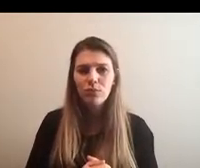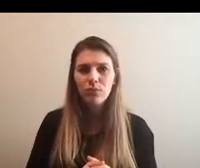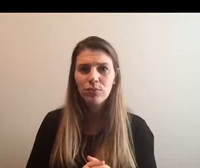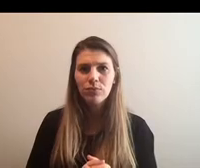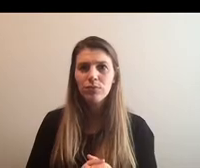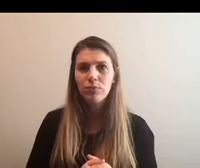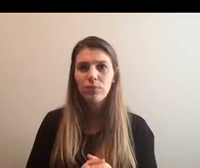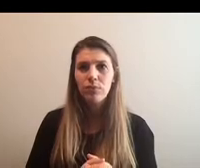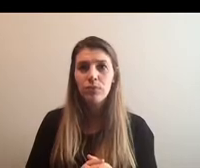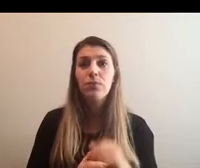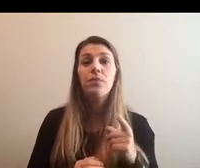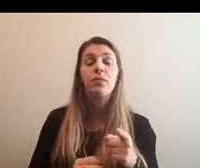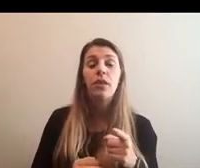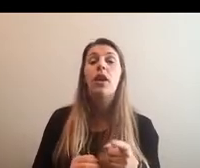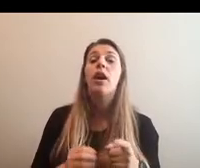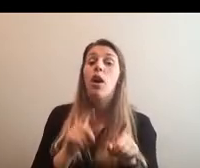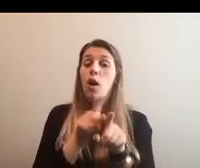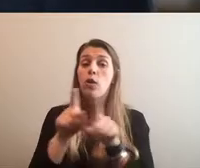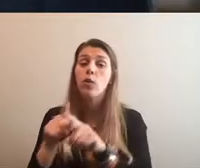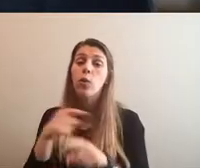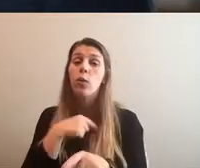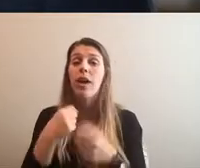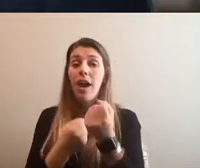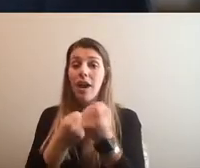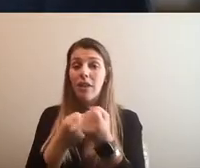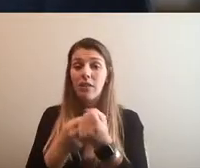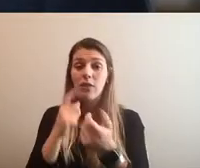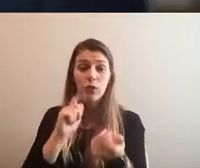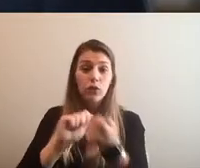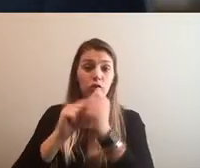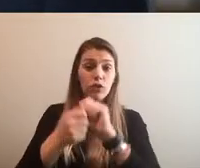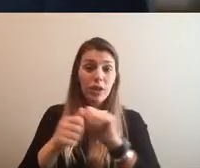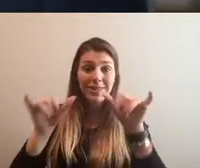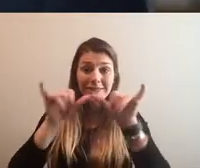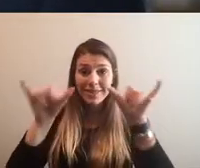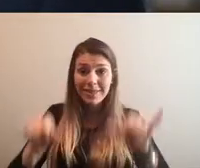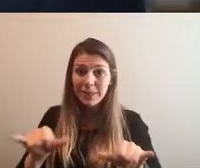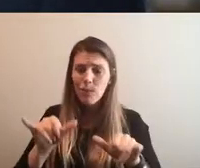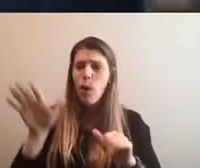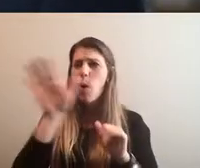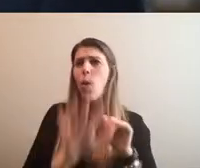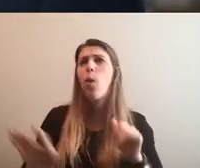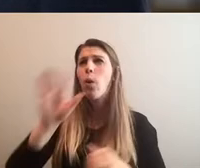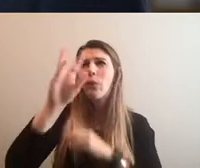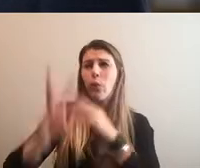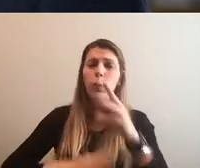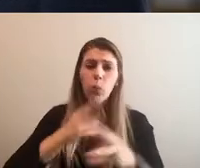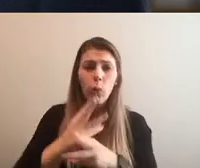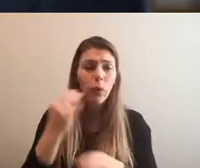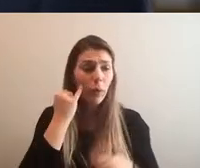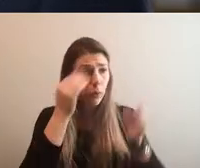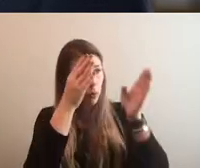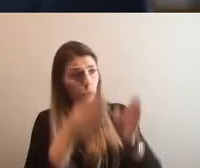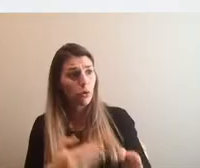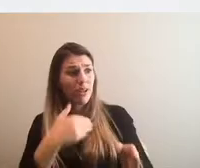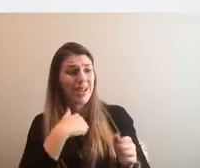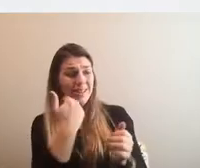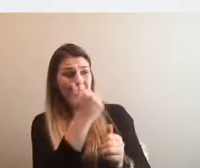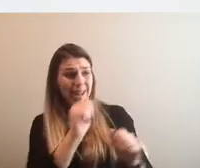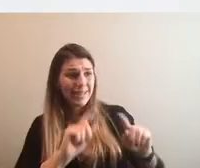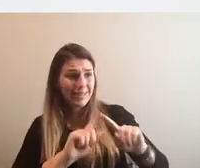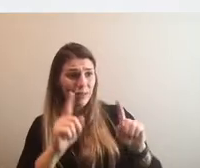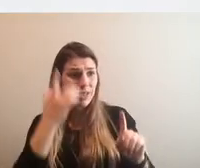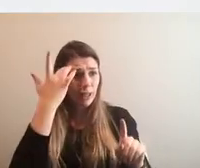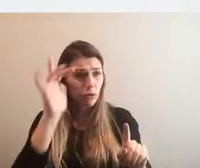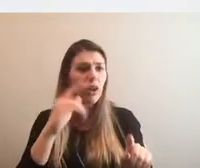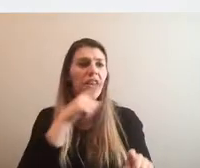We also advocate for changes in systems around the world so that any person with an intellectual difference has a chance for